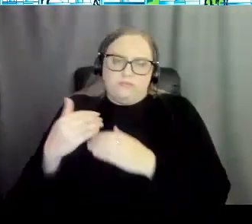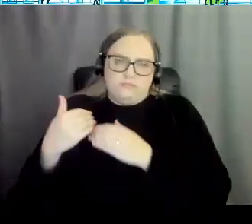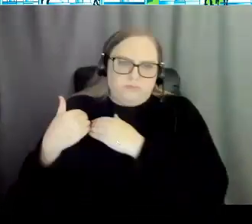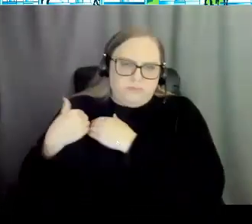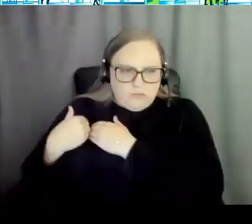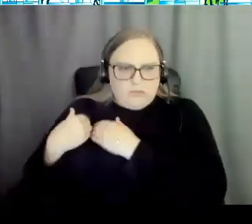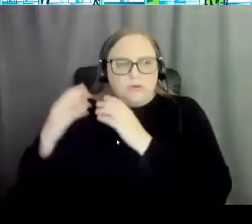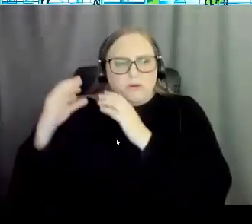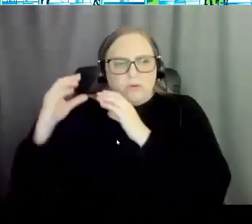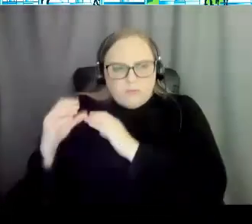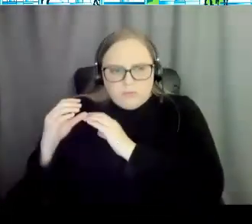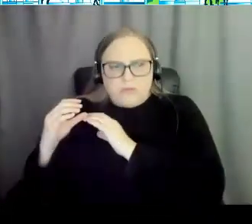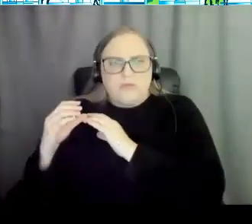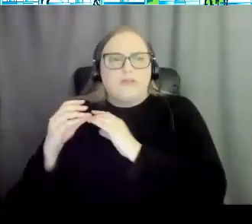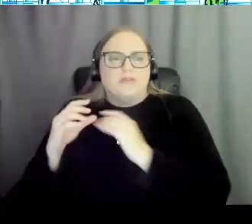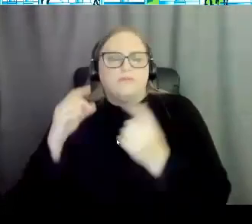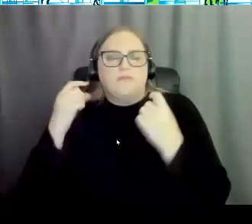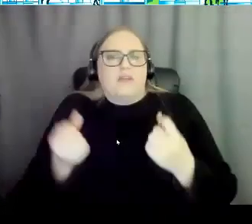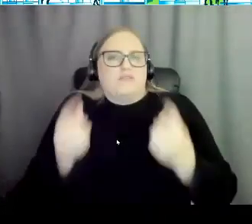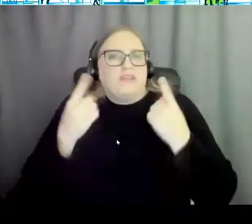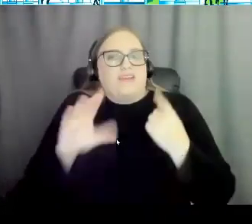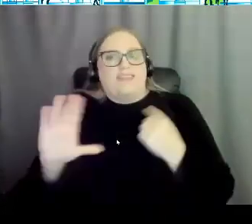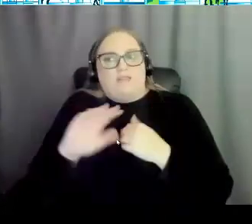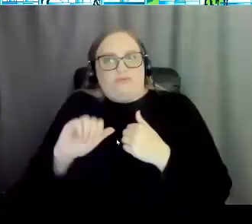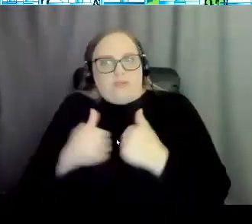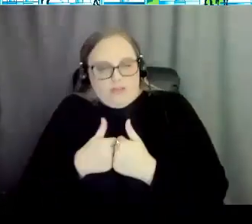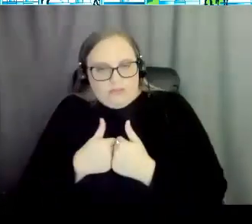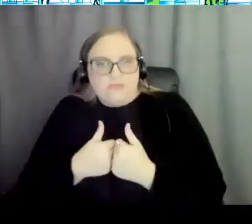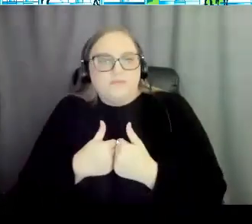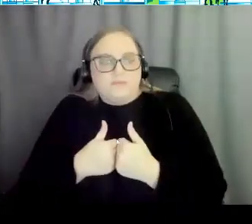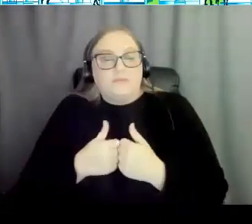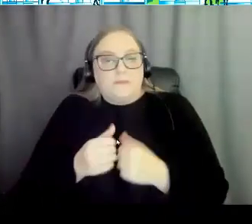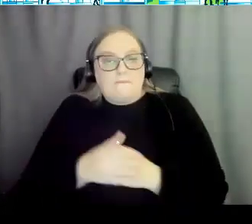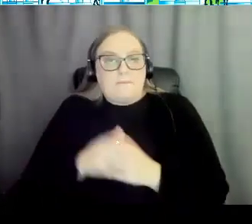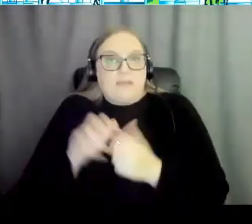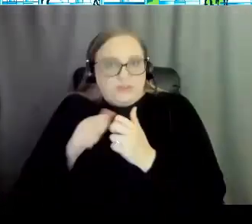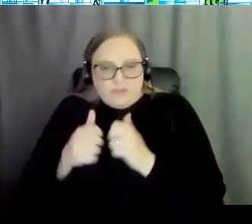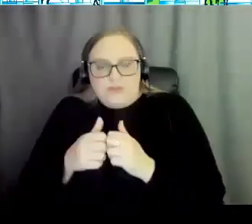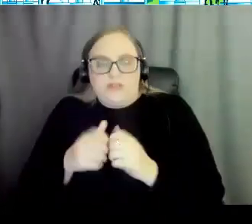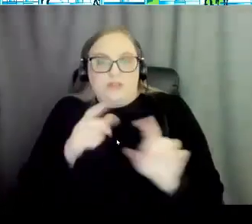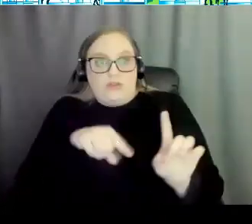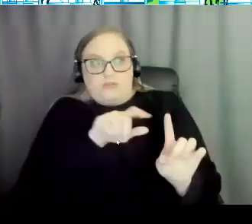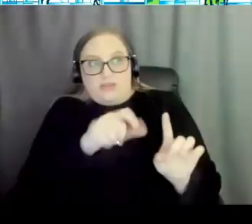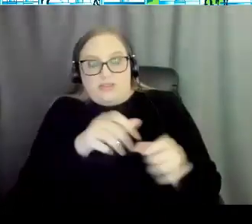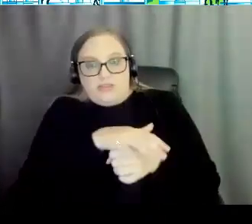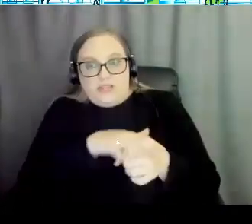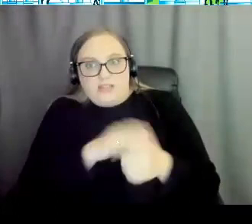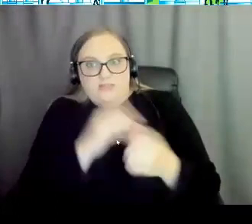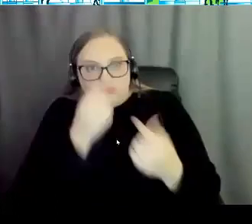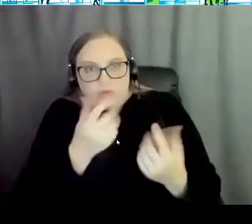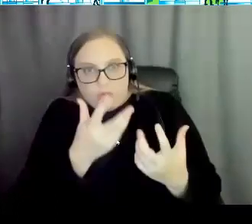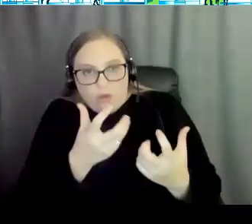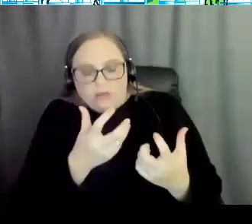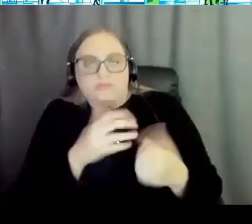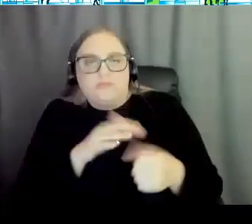and challenges are. And then for any future sites that are interested in nuclear infrastructure technology, they can leverage those best